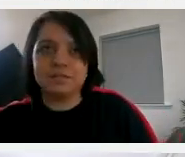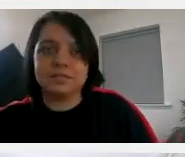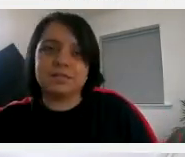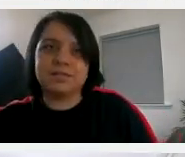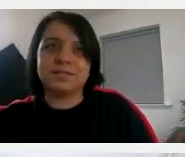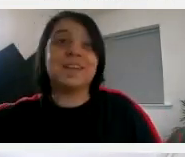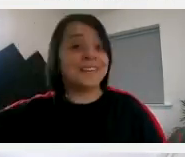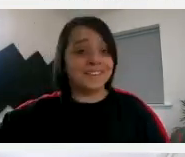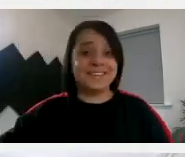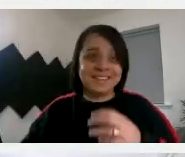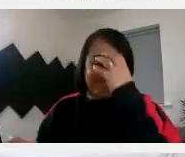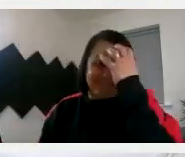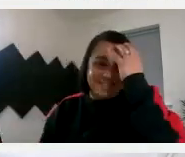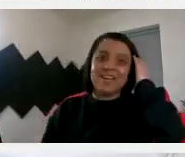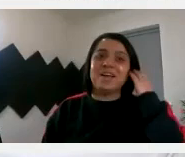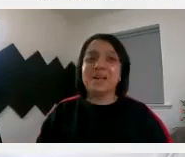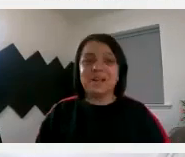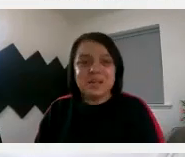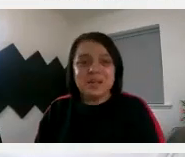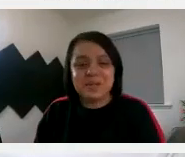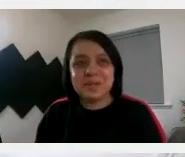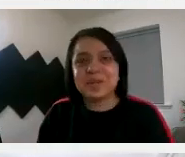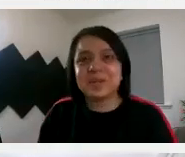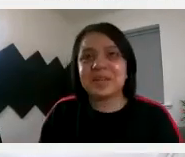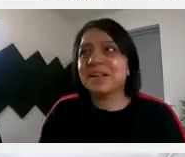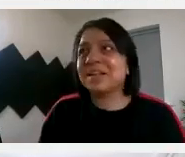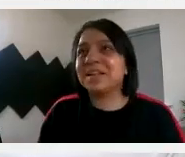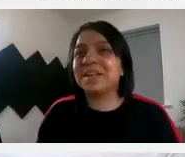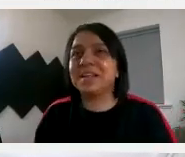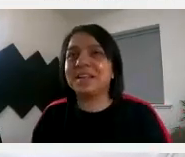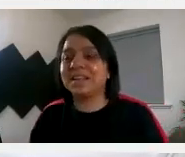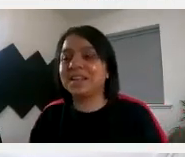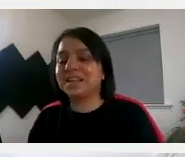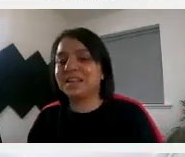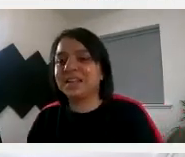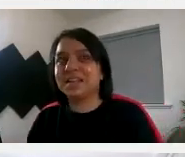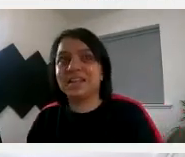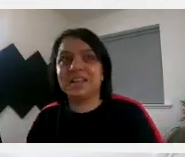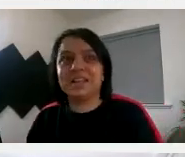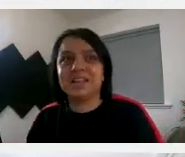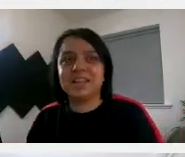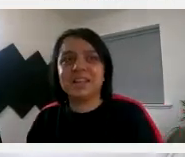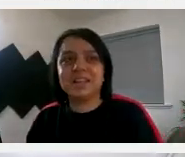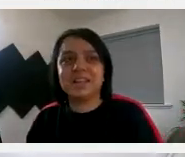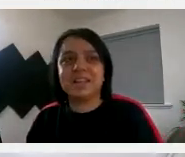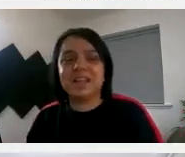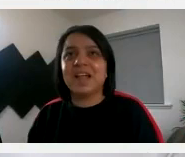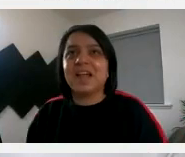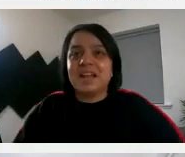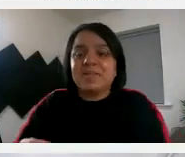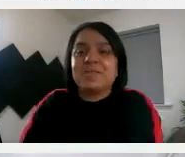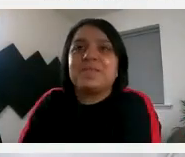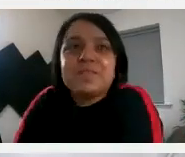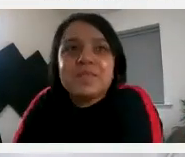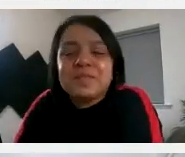hop from there. Yes. And some of the rappers have some accents. Like, where do you categorize those kind of accents from?